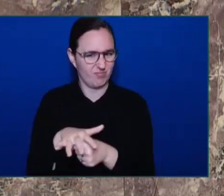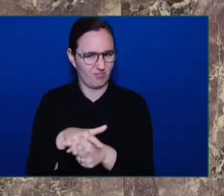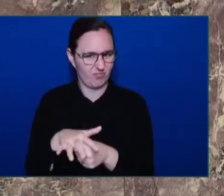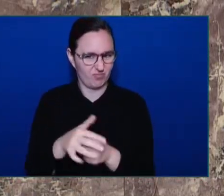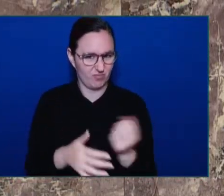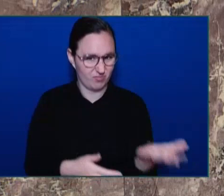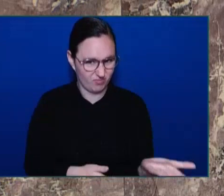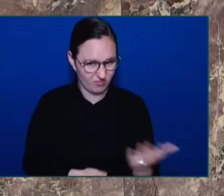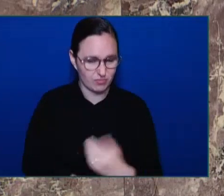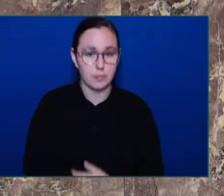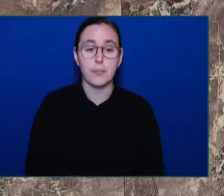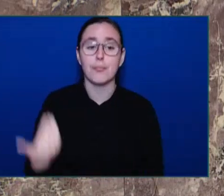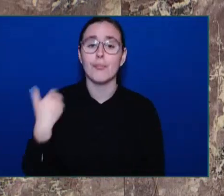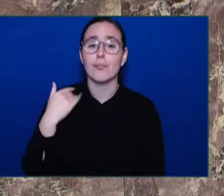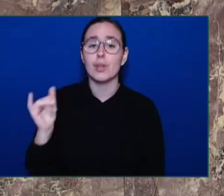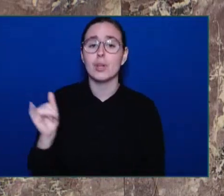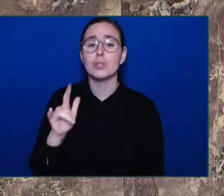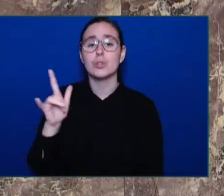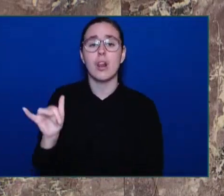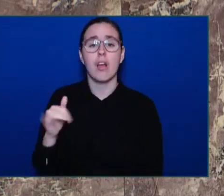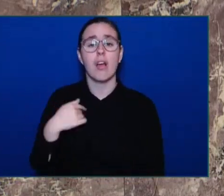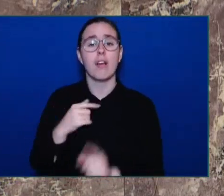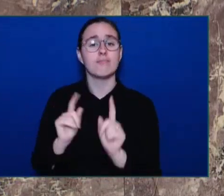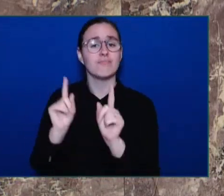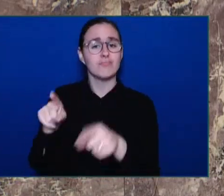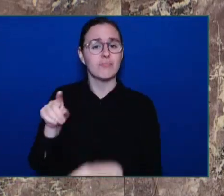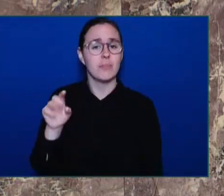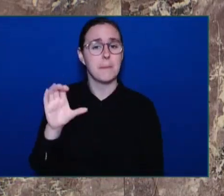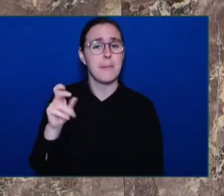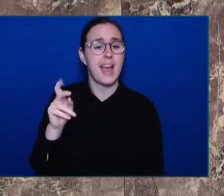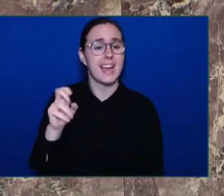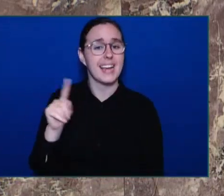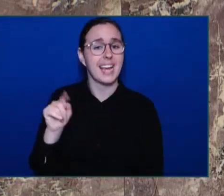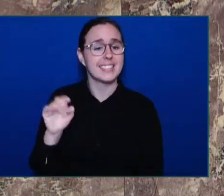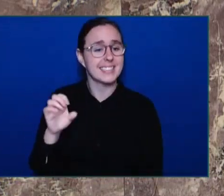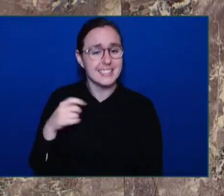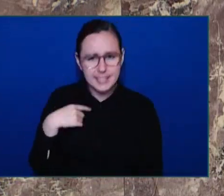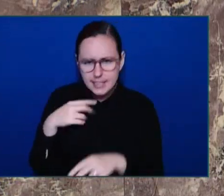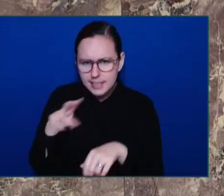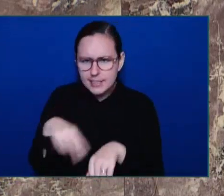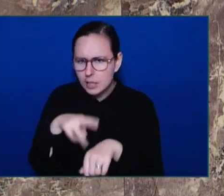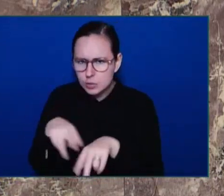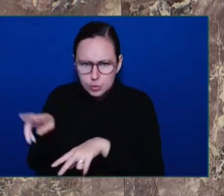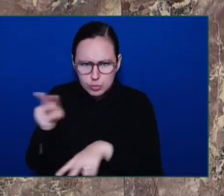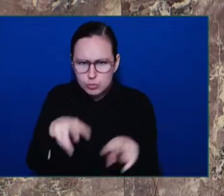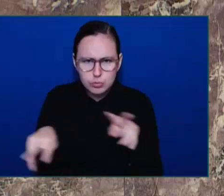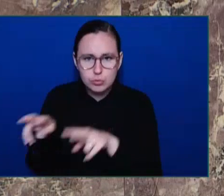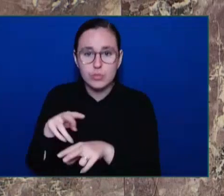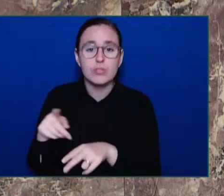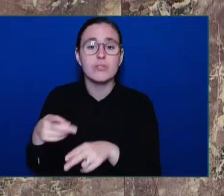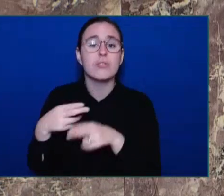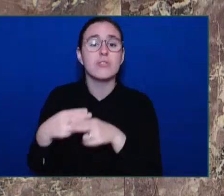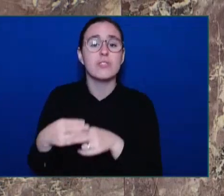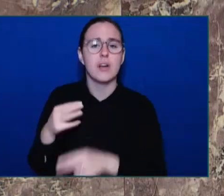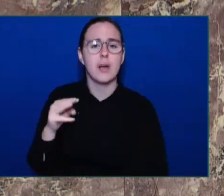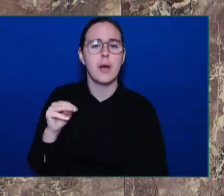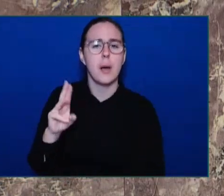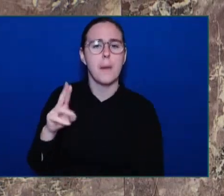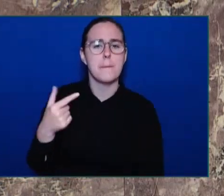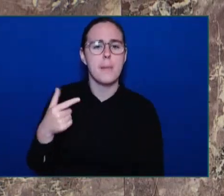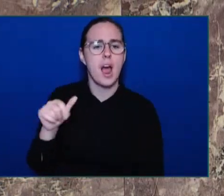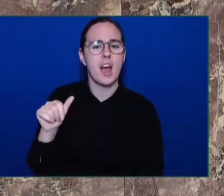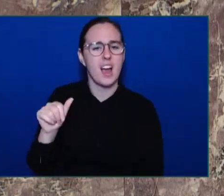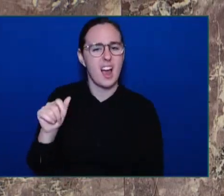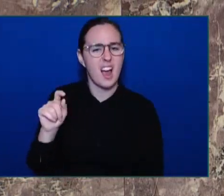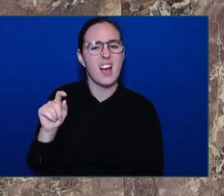Nature Observatory, also known as the Mugaha Marsh Banding Station, located about 15 kilometres northwest of